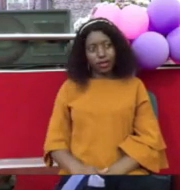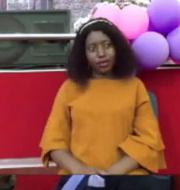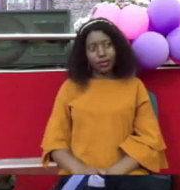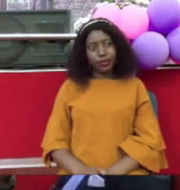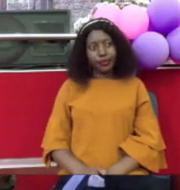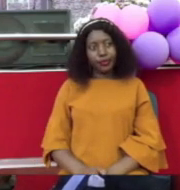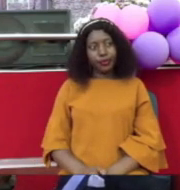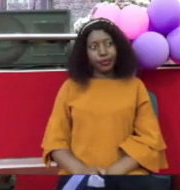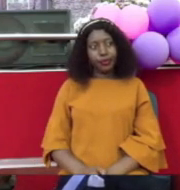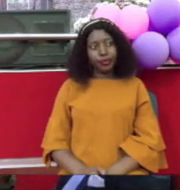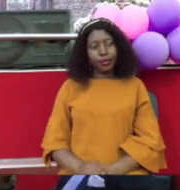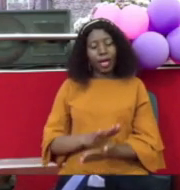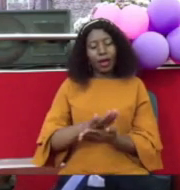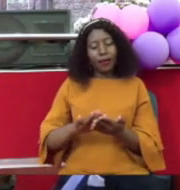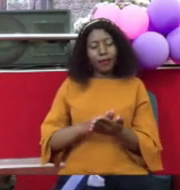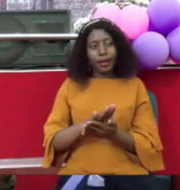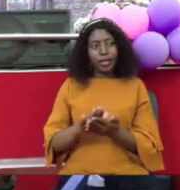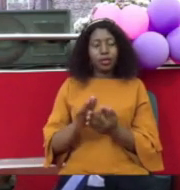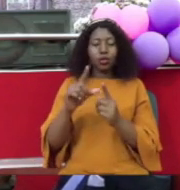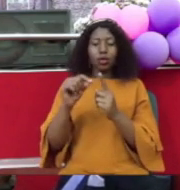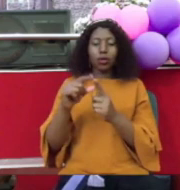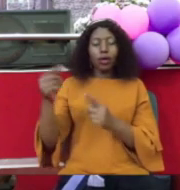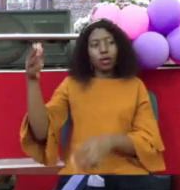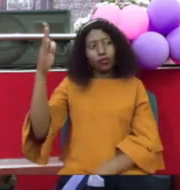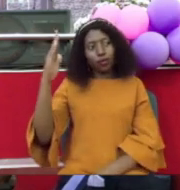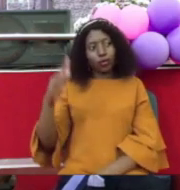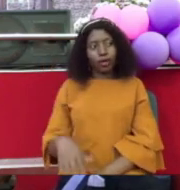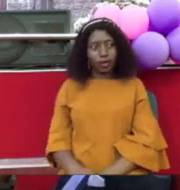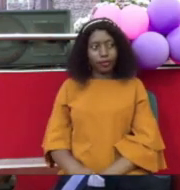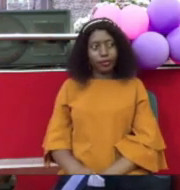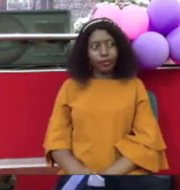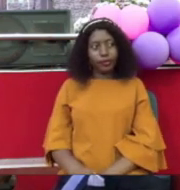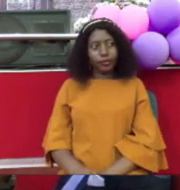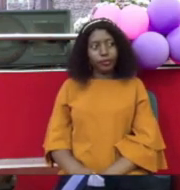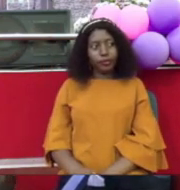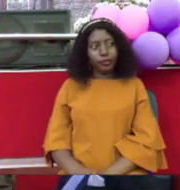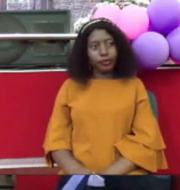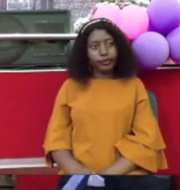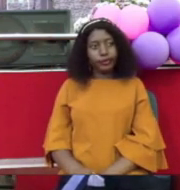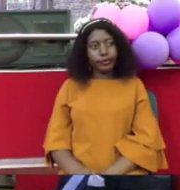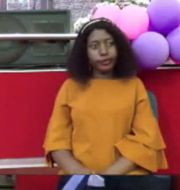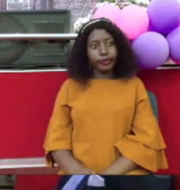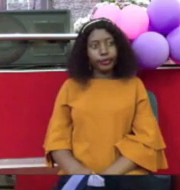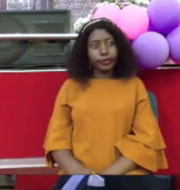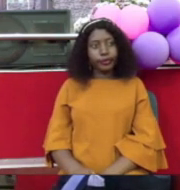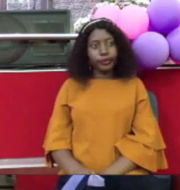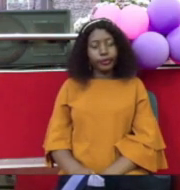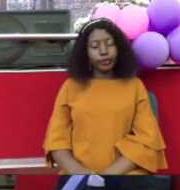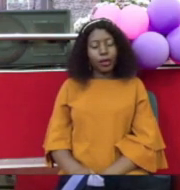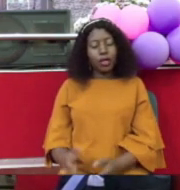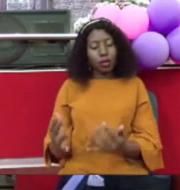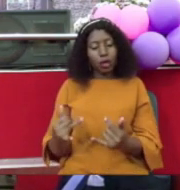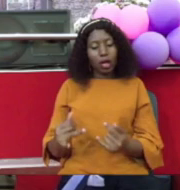maarifa ya ufunuo. Based on the word of God. Ambayo inalingana ama inaambatana na neno la Mungu. Now the word of